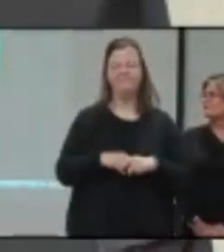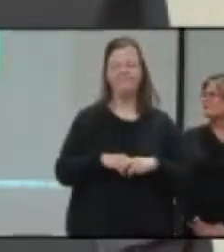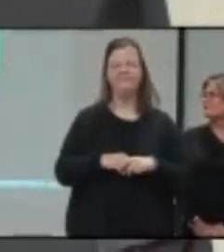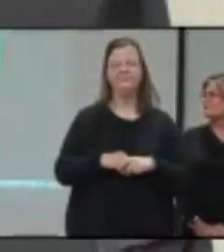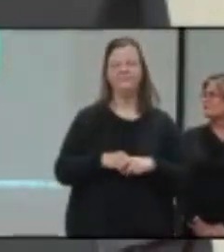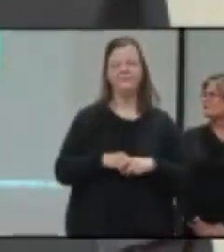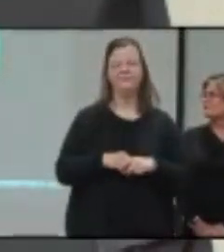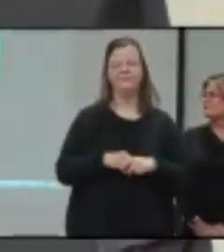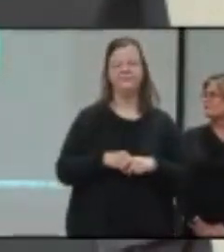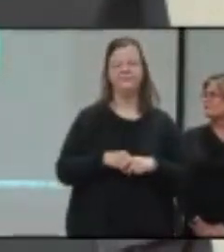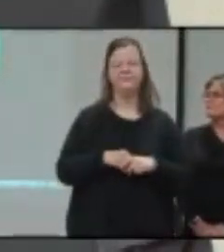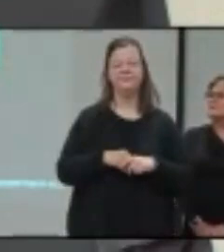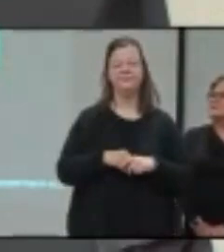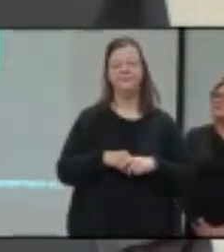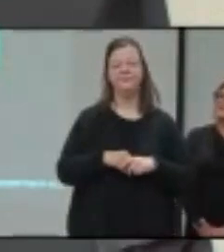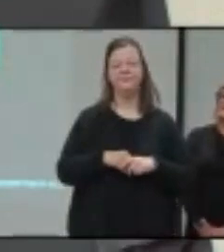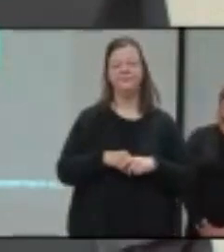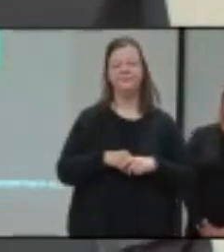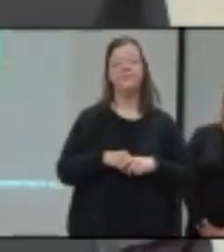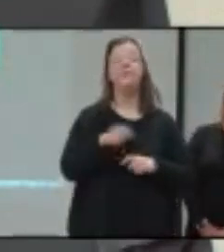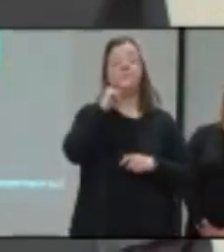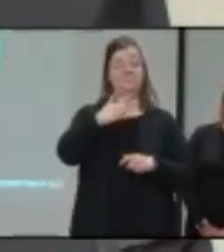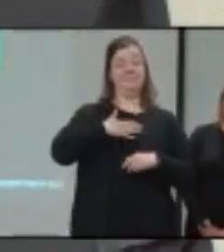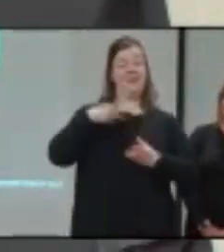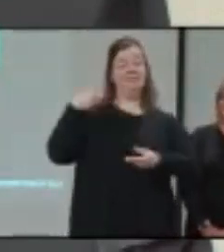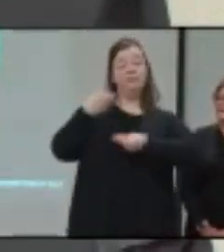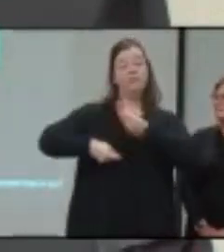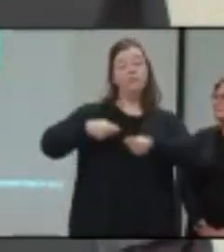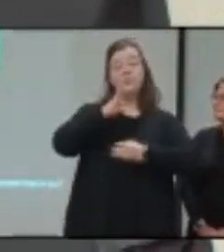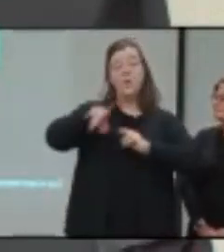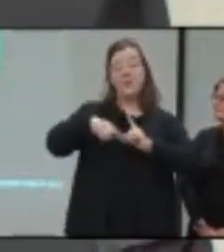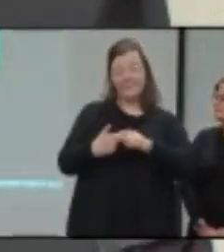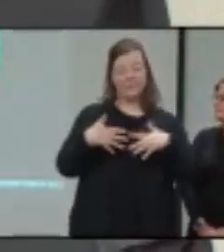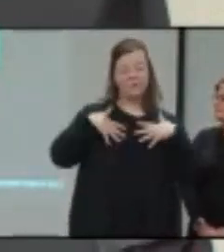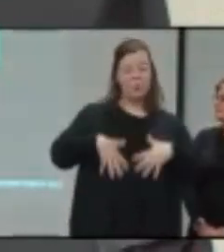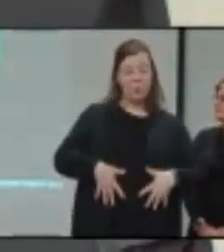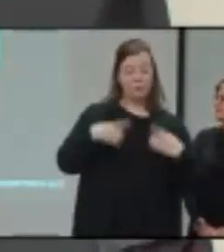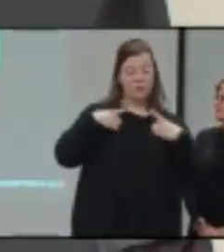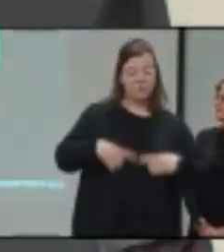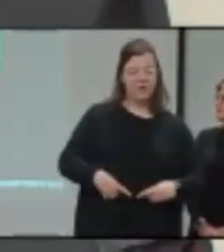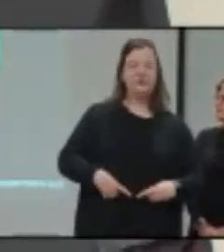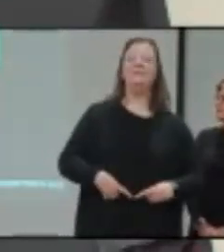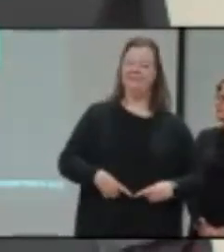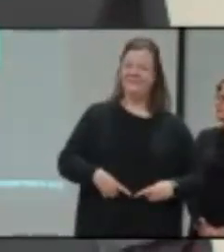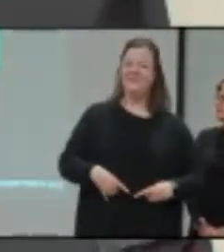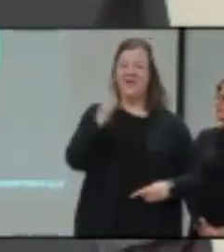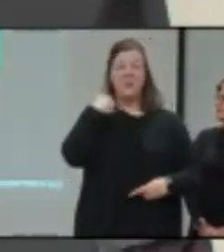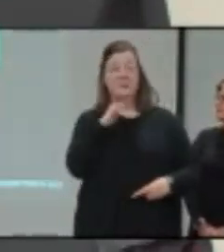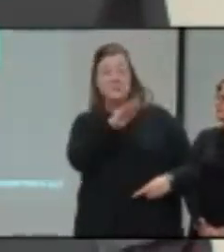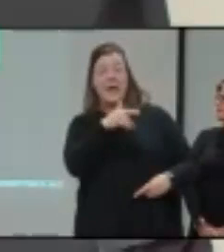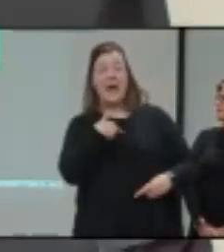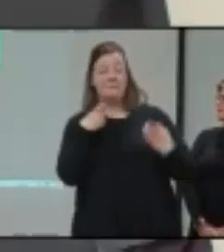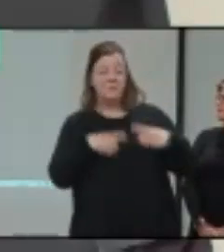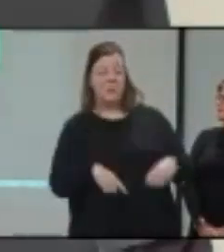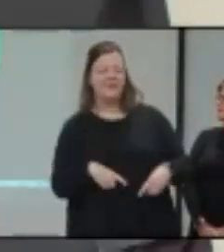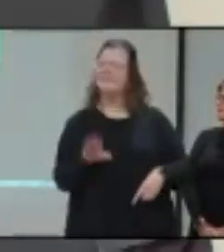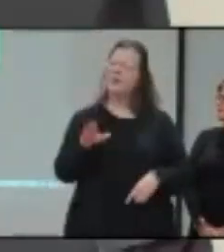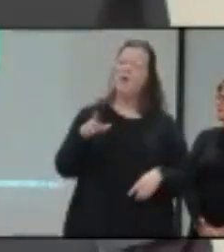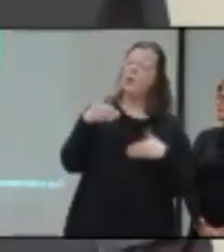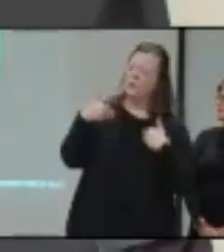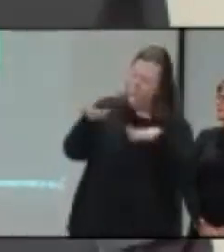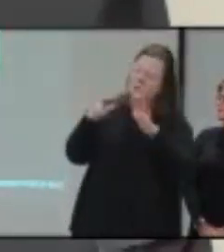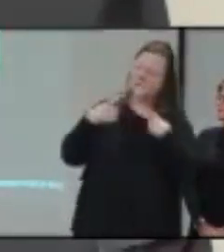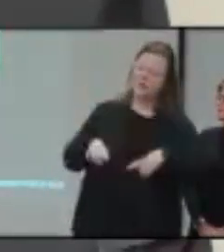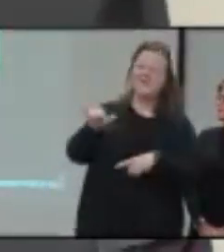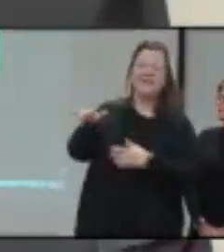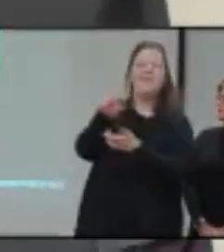so especially for my generation, talking about depression, that's the response that I got growing up. Go depress them dishes. I'll